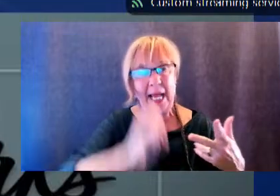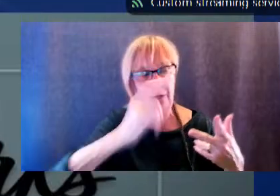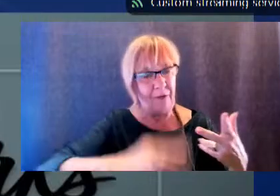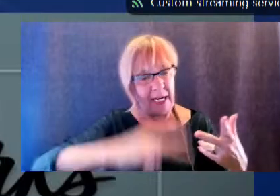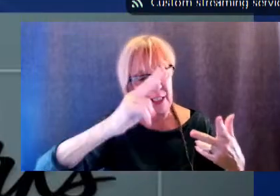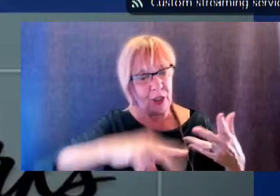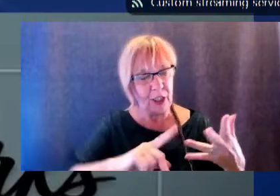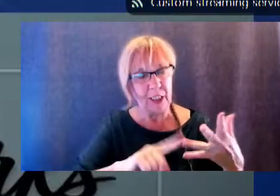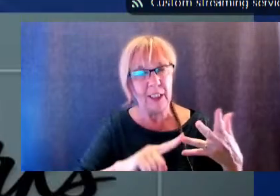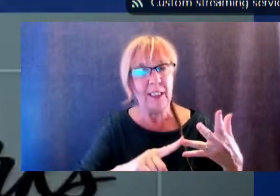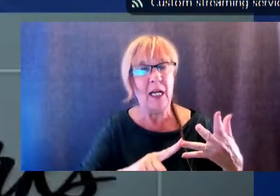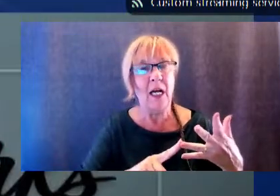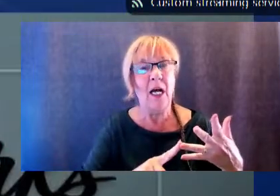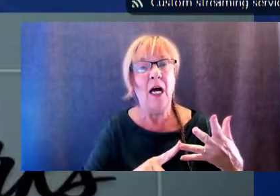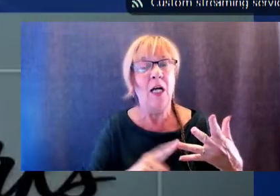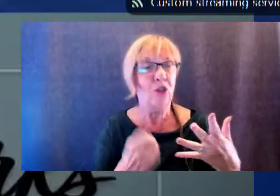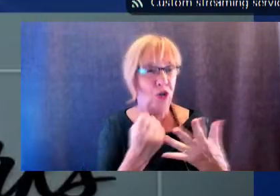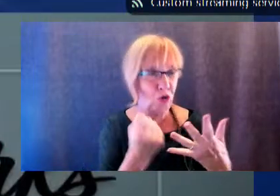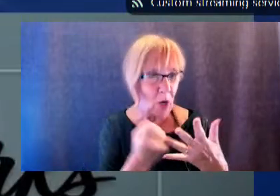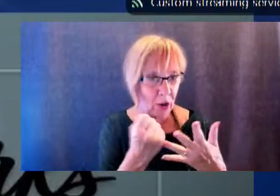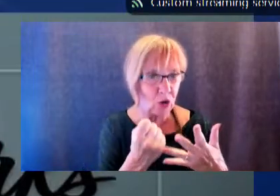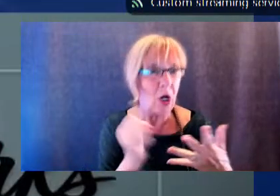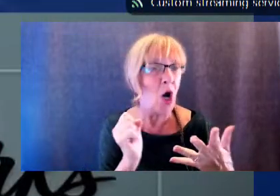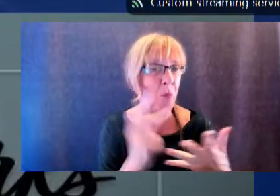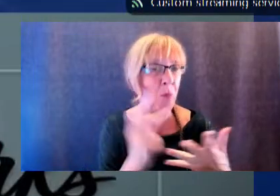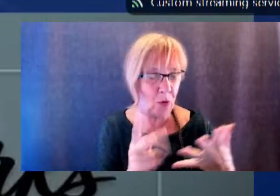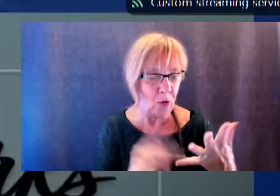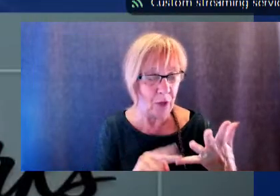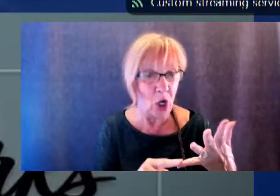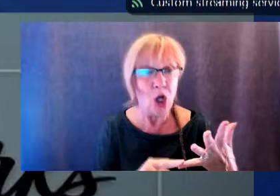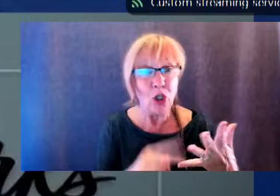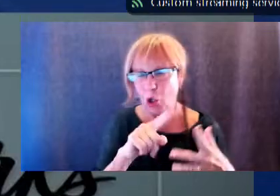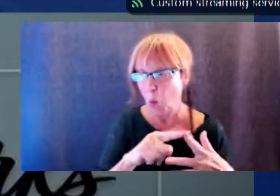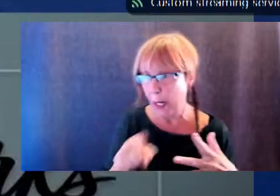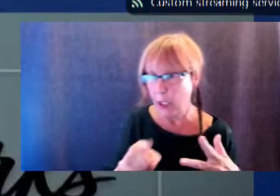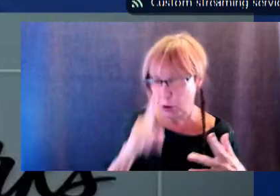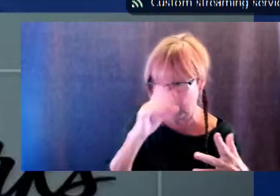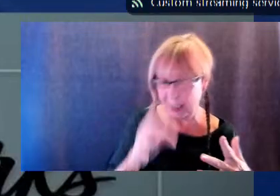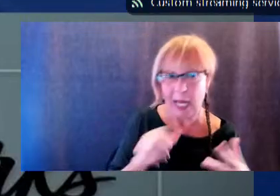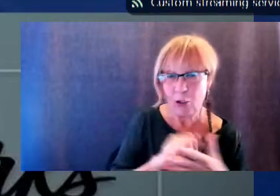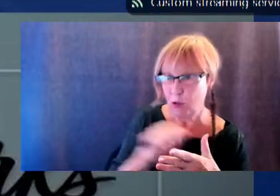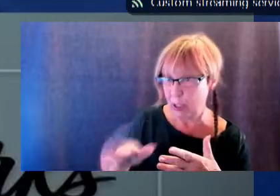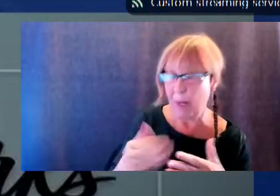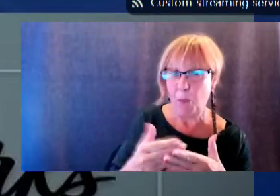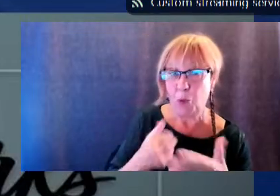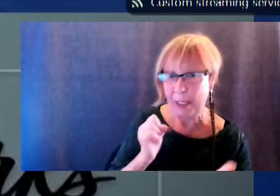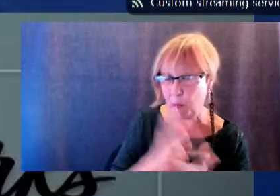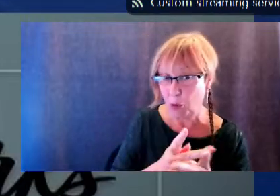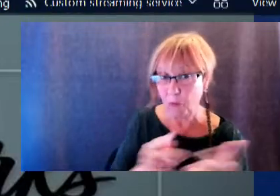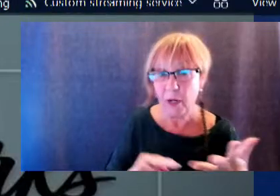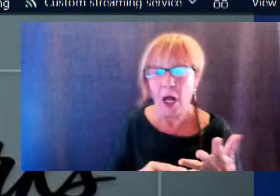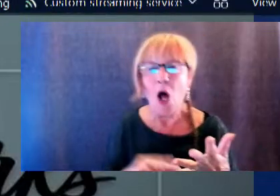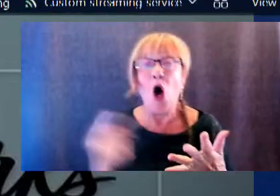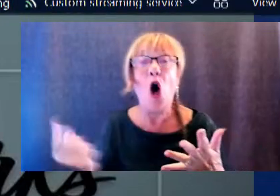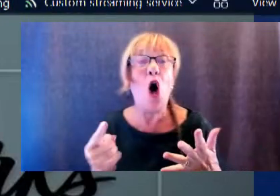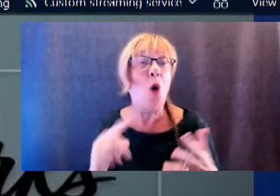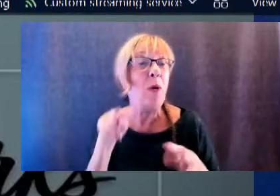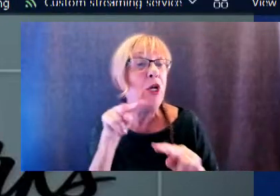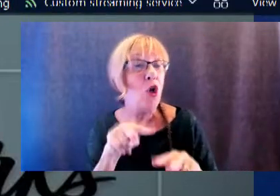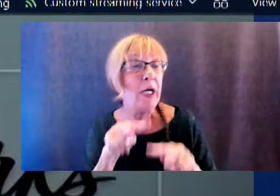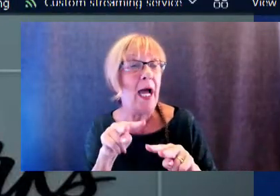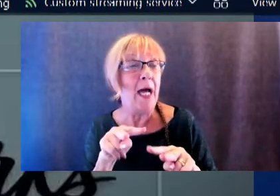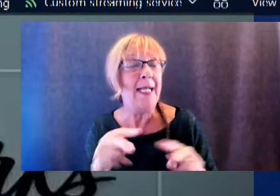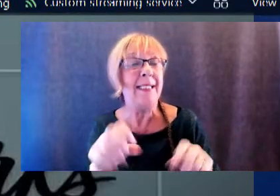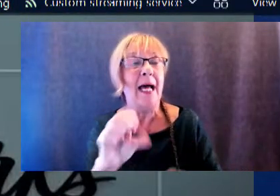approved. And then when somebody opts to submit a pre-approved plan, then we just look at the site adaptation. So at that